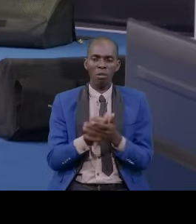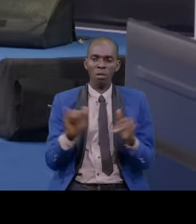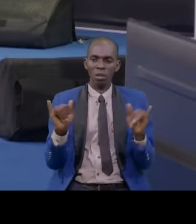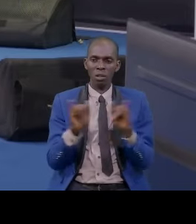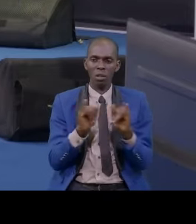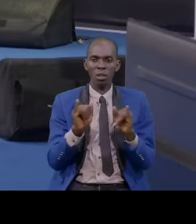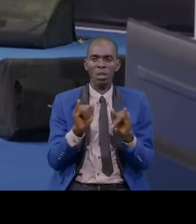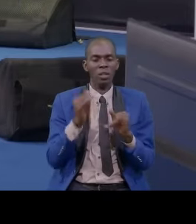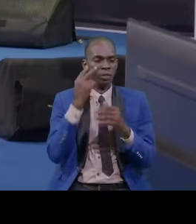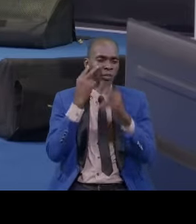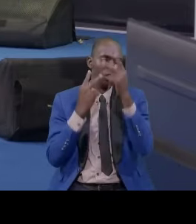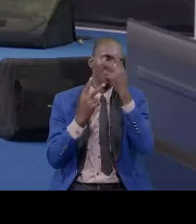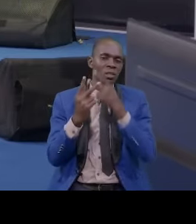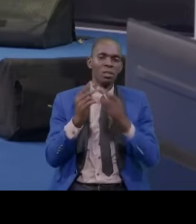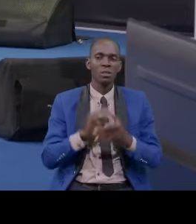vision.